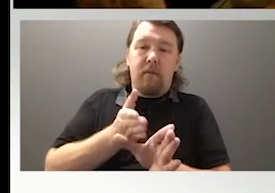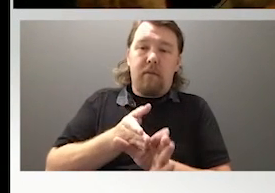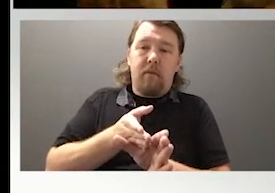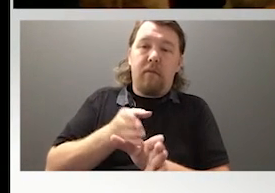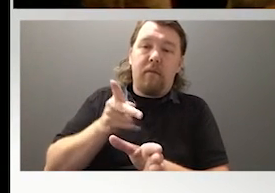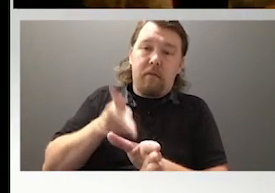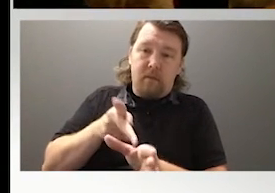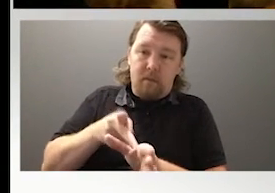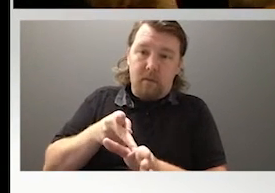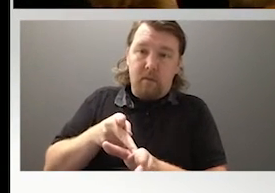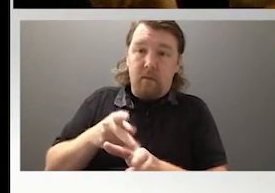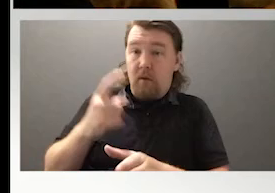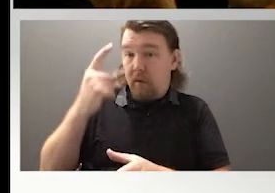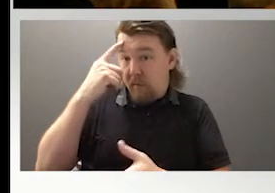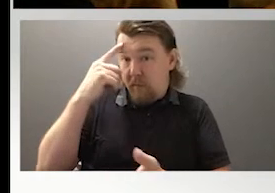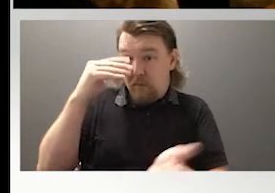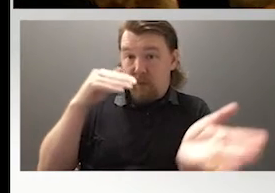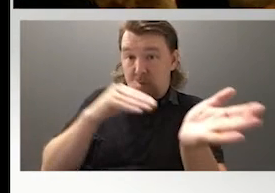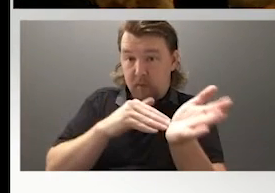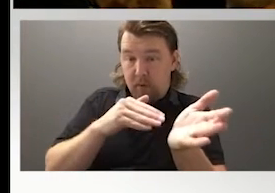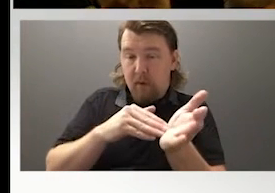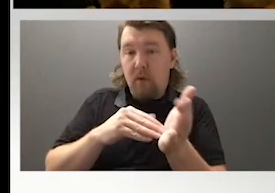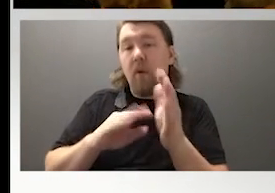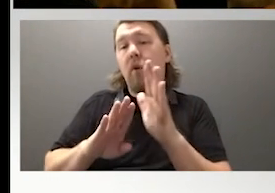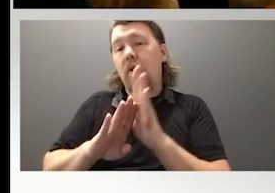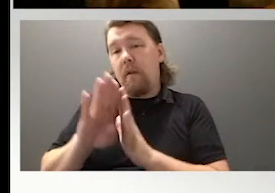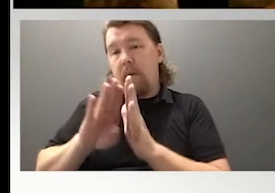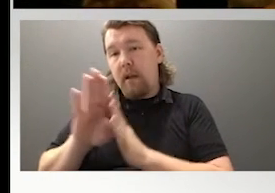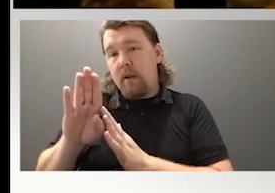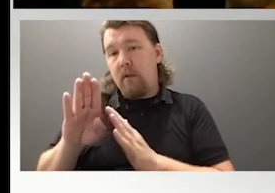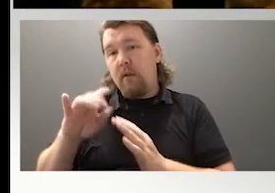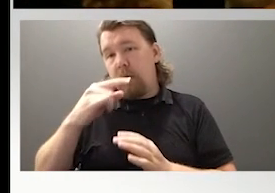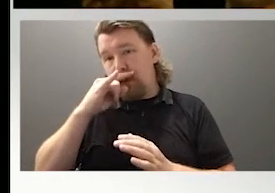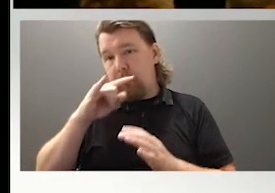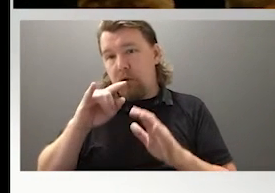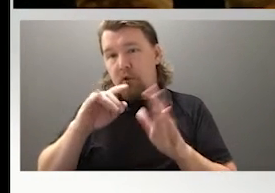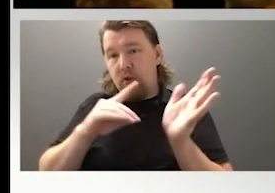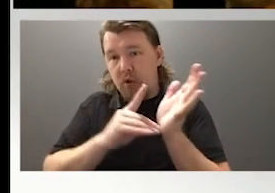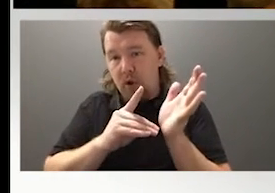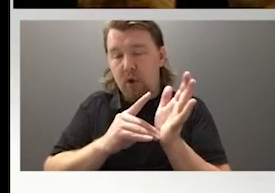psychologist, neurologist, or developmental pediatricians who